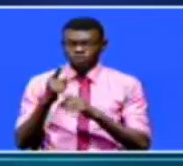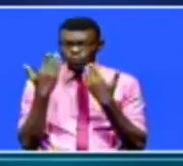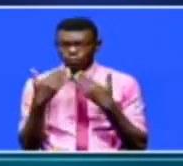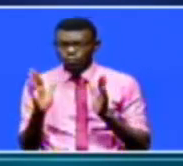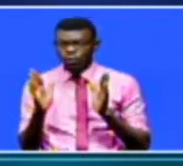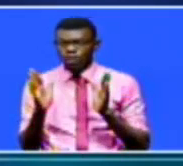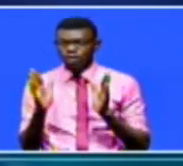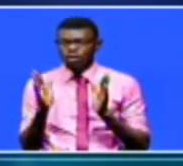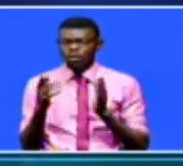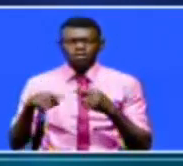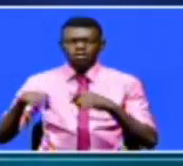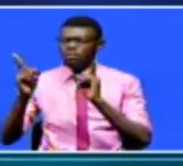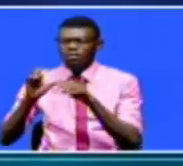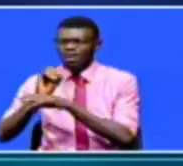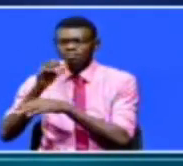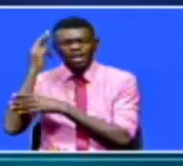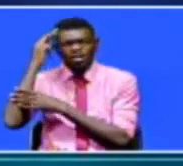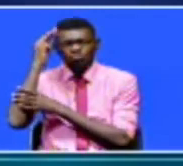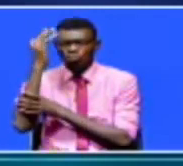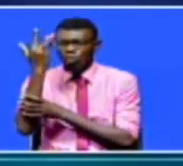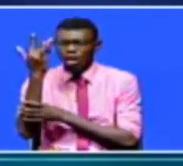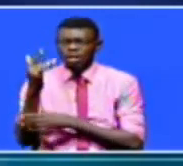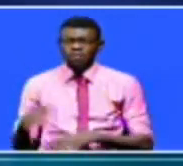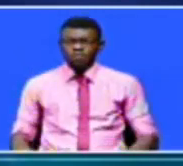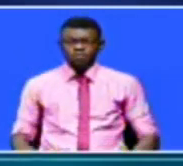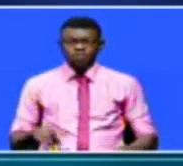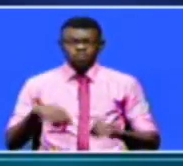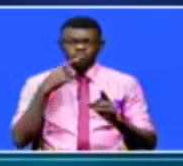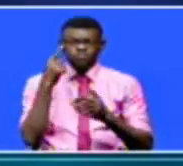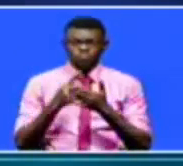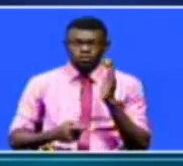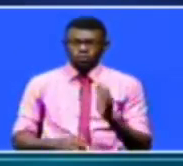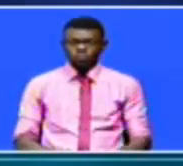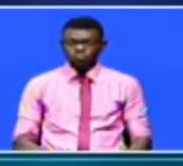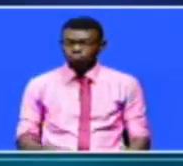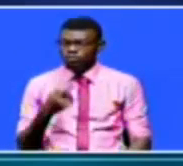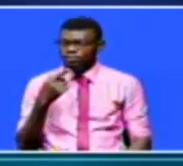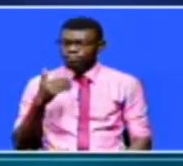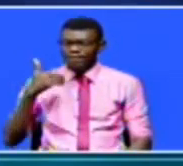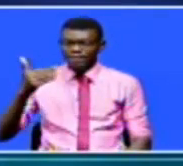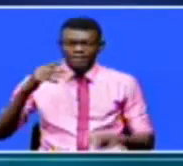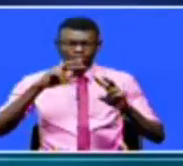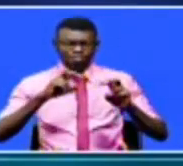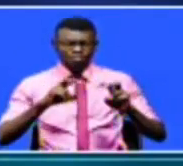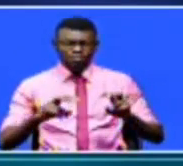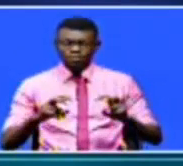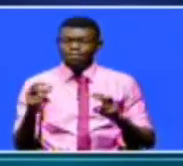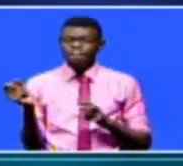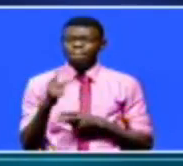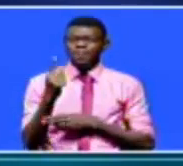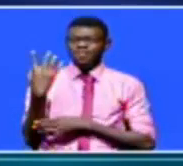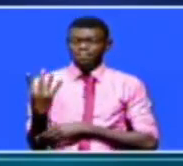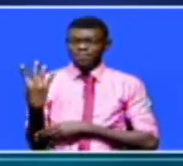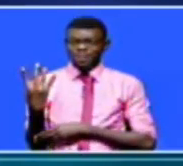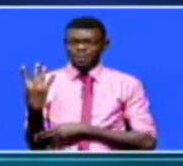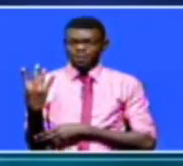why? So they just said because my TCA, the next clinic was supposed to be on April,